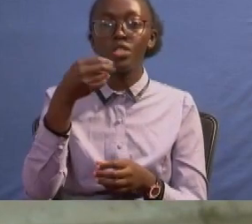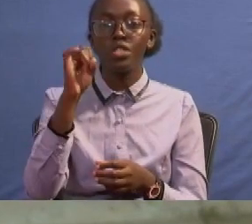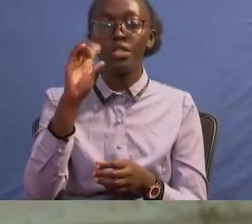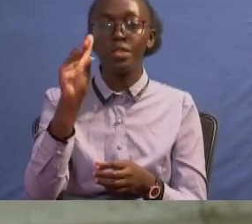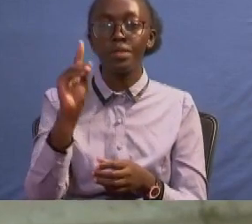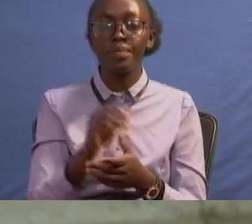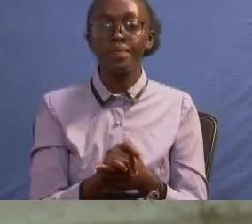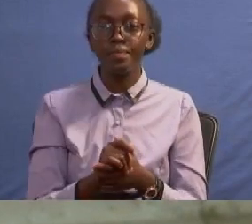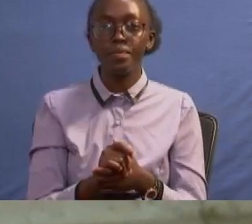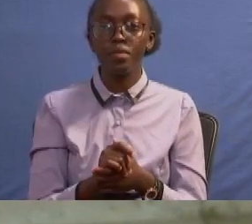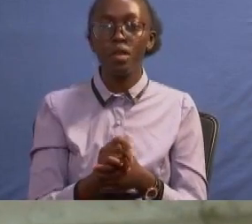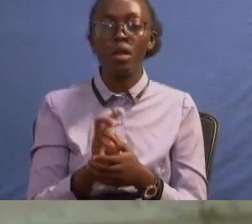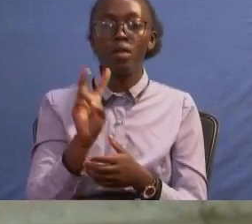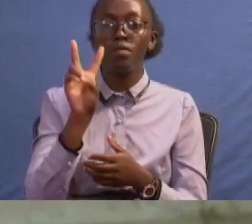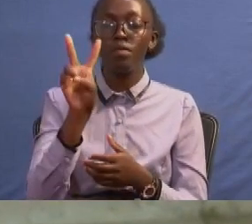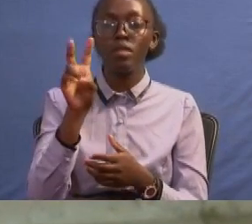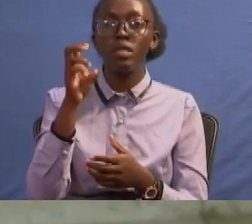the Vice Chancellor,